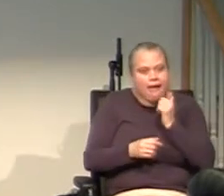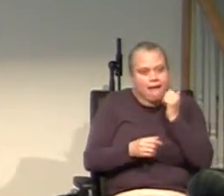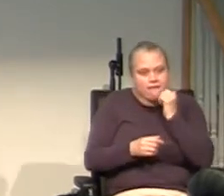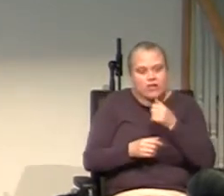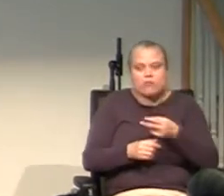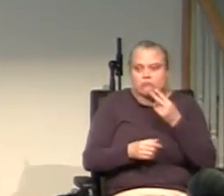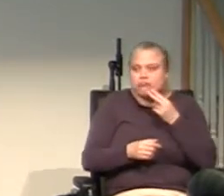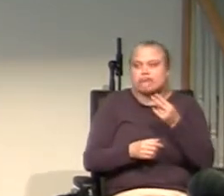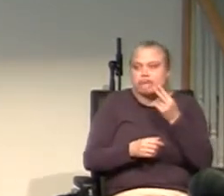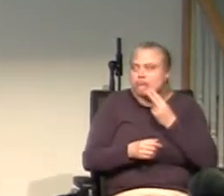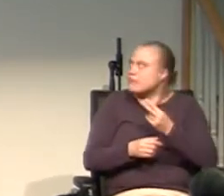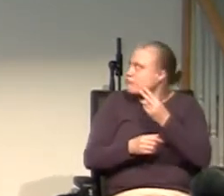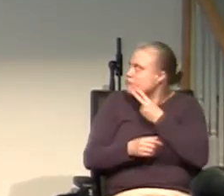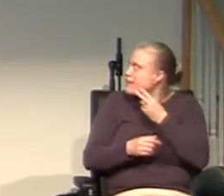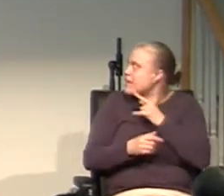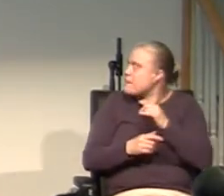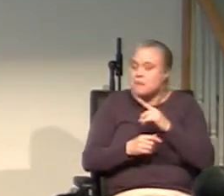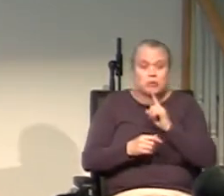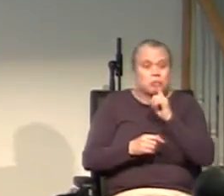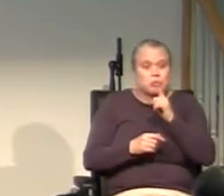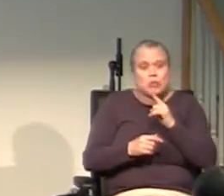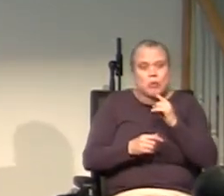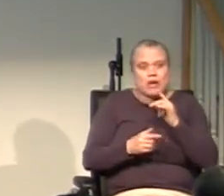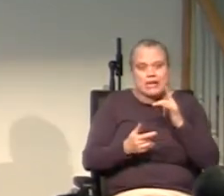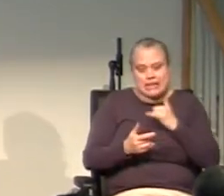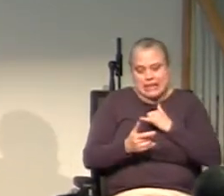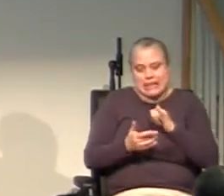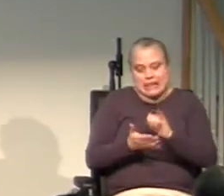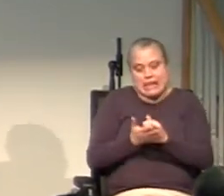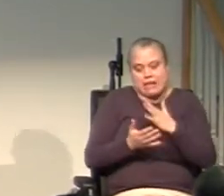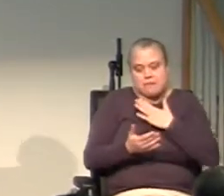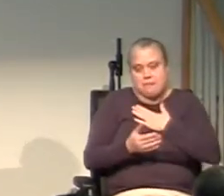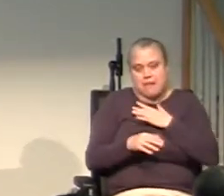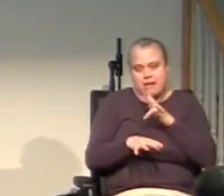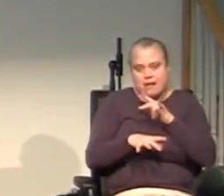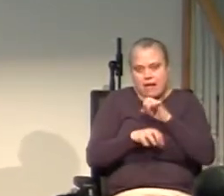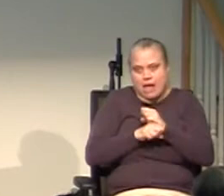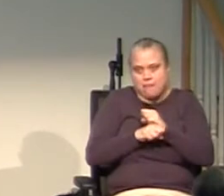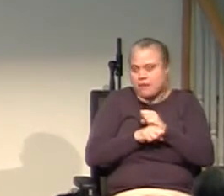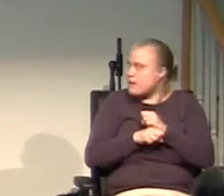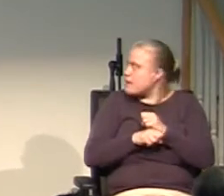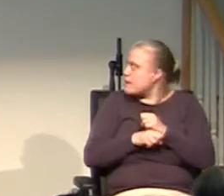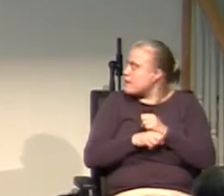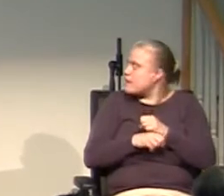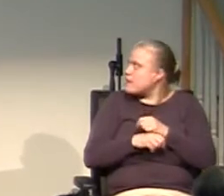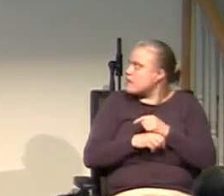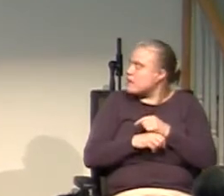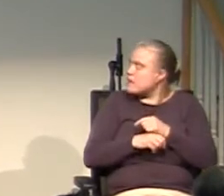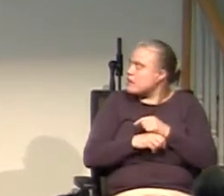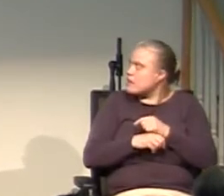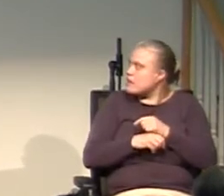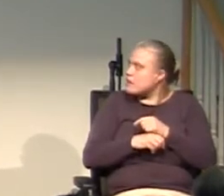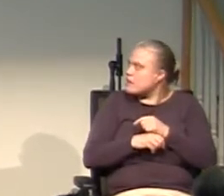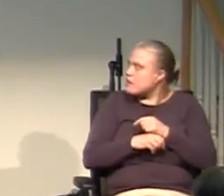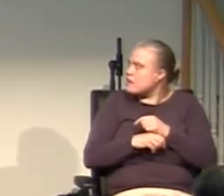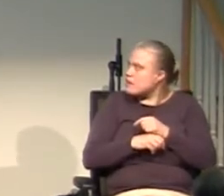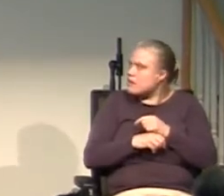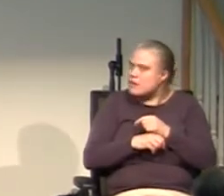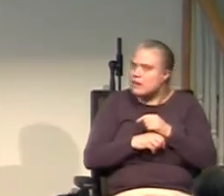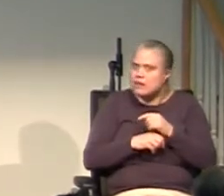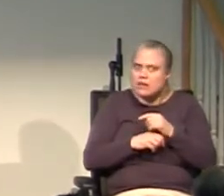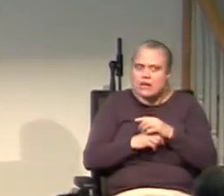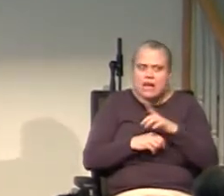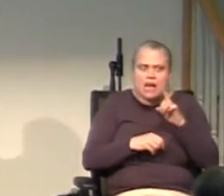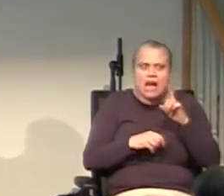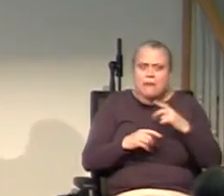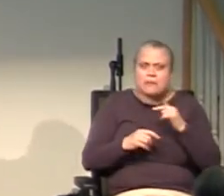that I'm sure that was happening in my system. In fact, I was in trouble one time with a wreck, or I was almost in a wreck. I should have died.